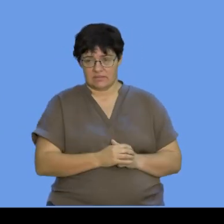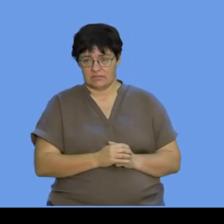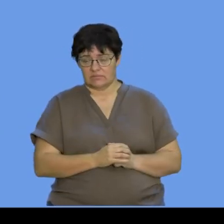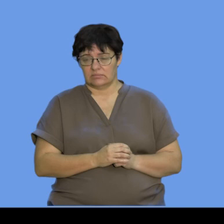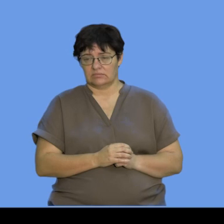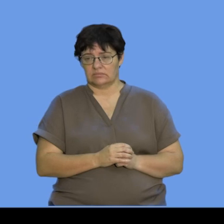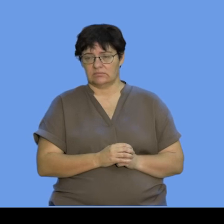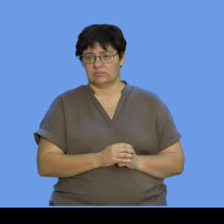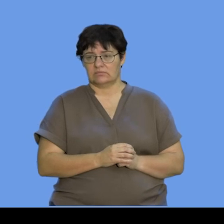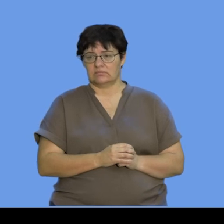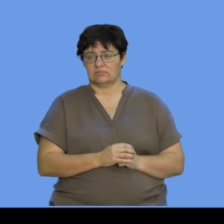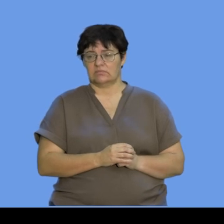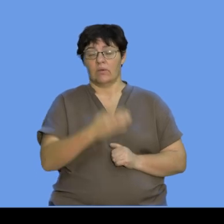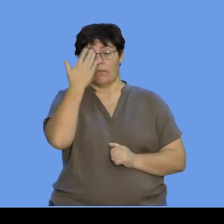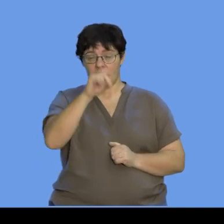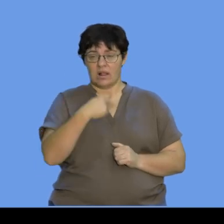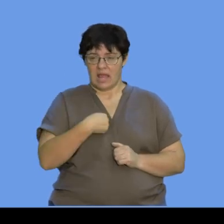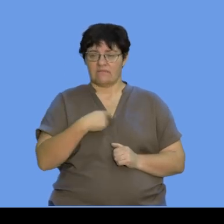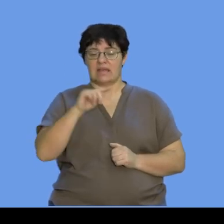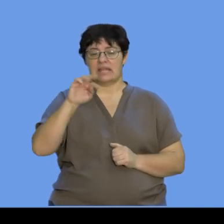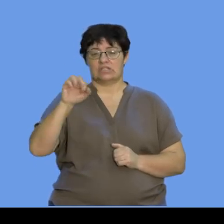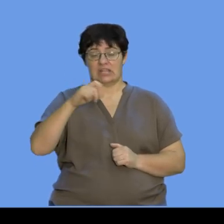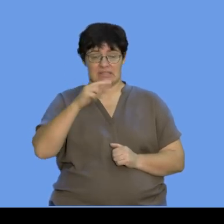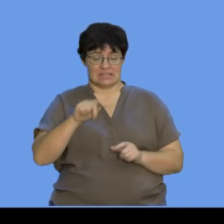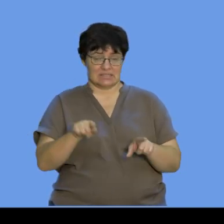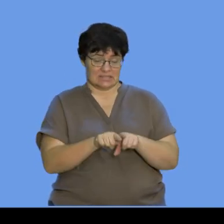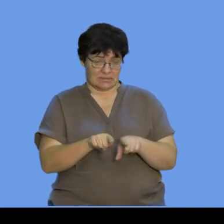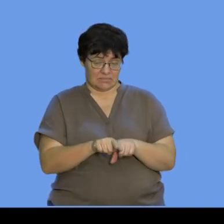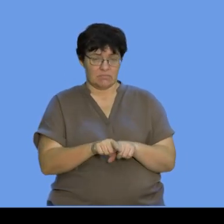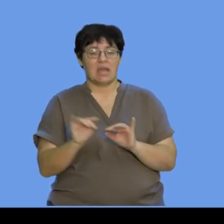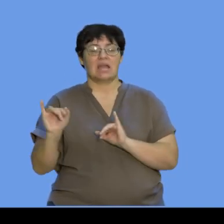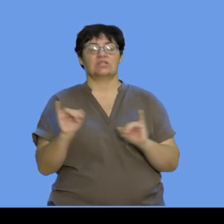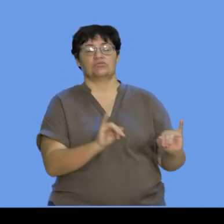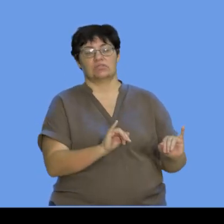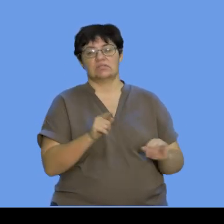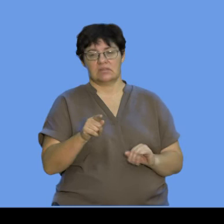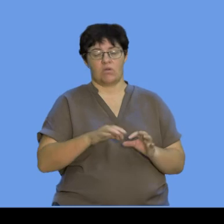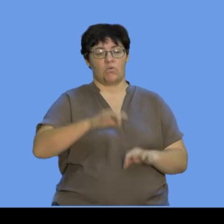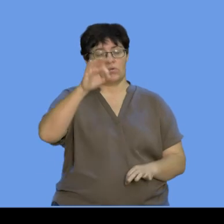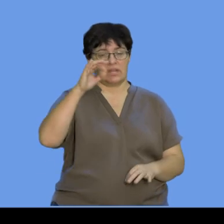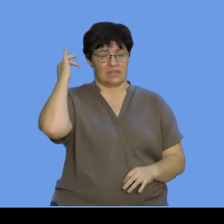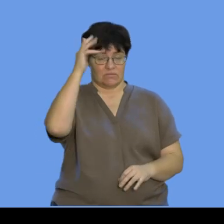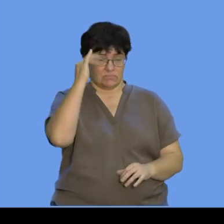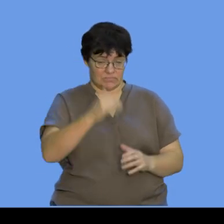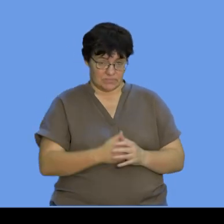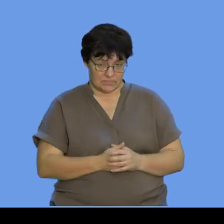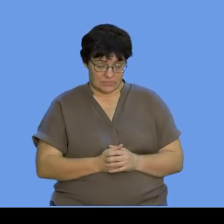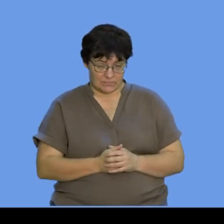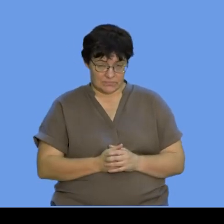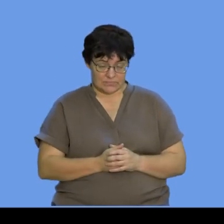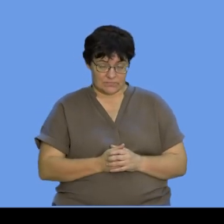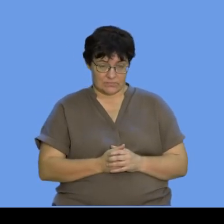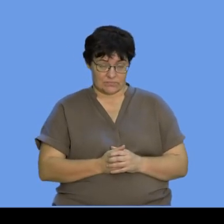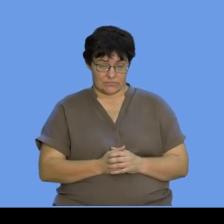90 degrees. And then I know that I have a tangent as well that introduces the tangent chord theorem.